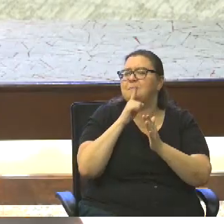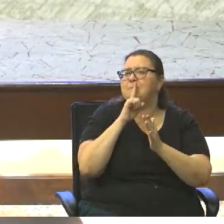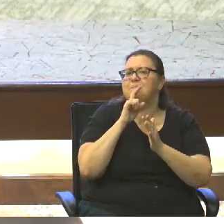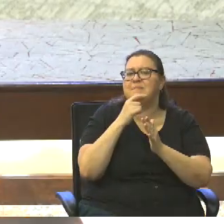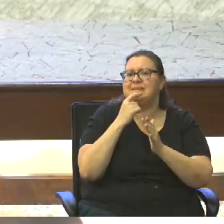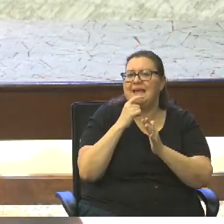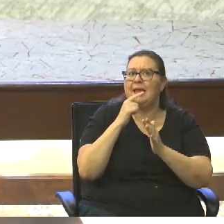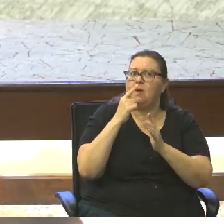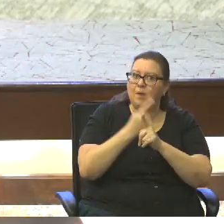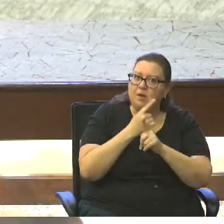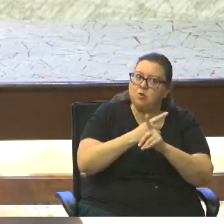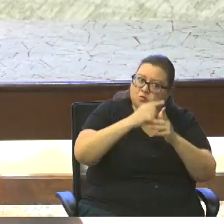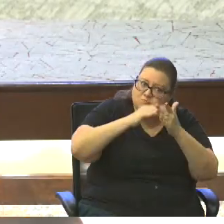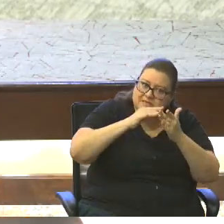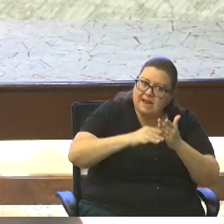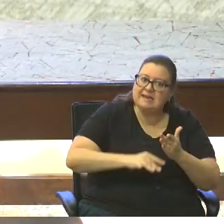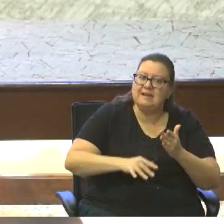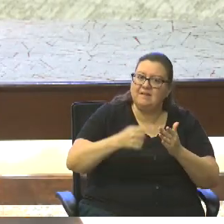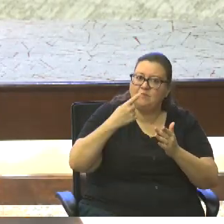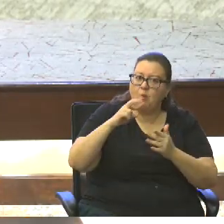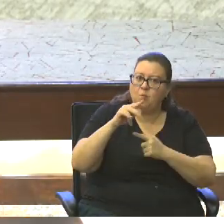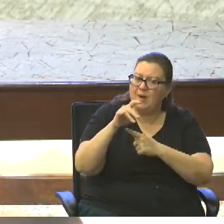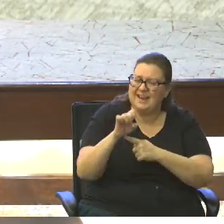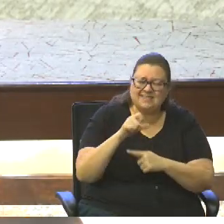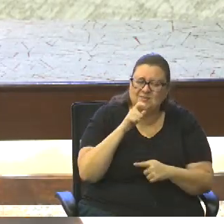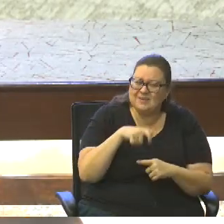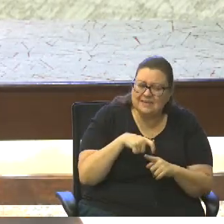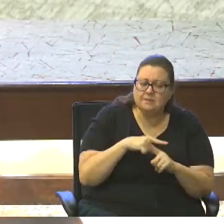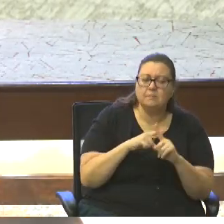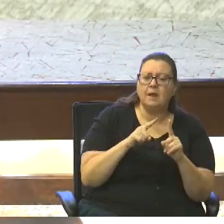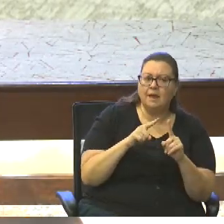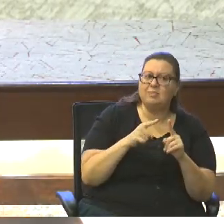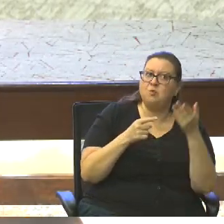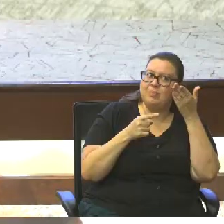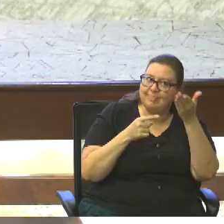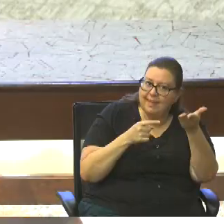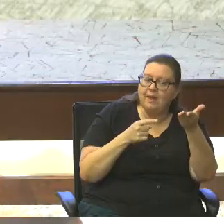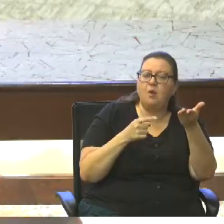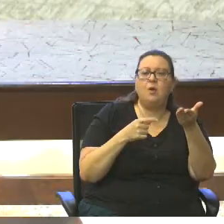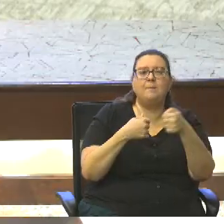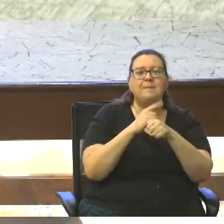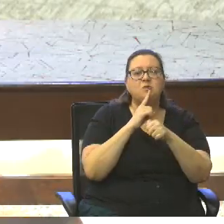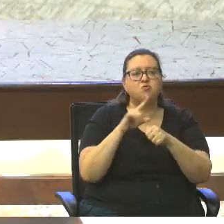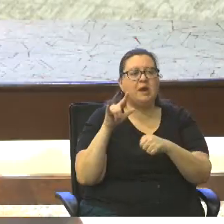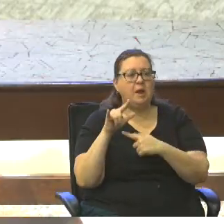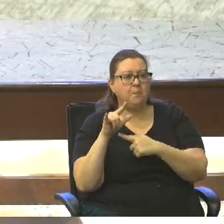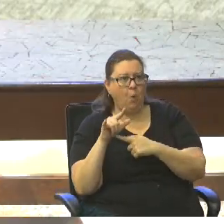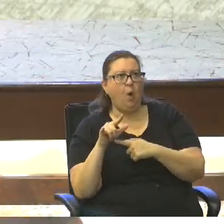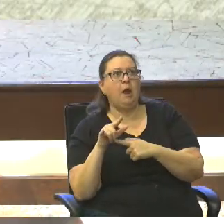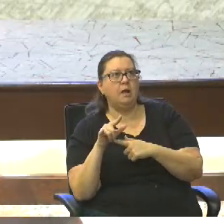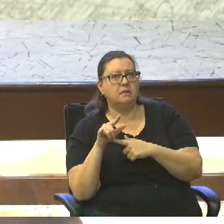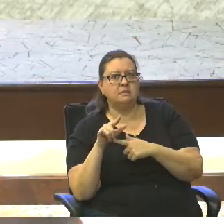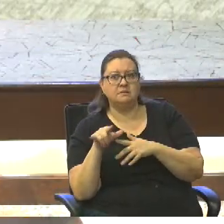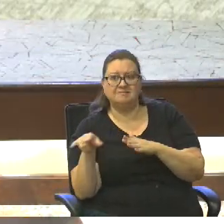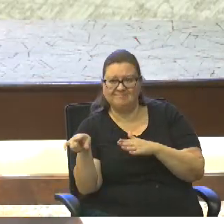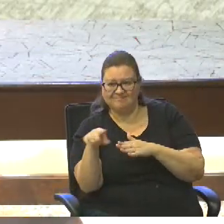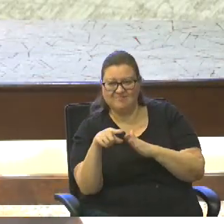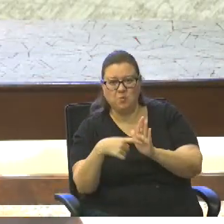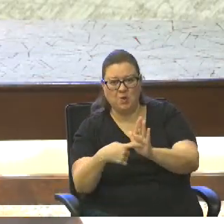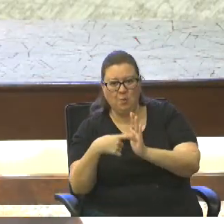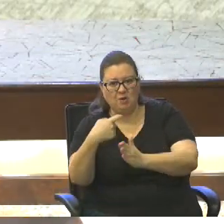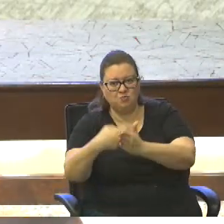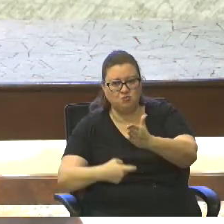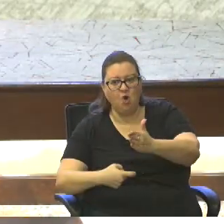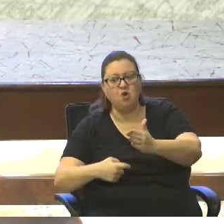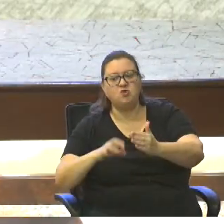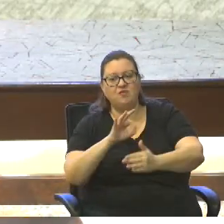regular study. The FAA requirements are there to ensure that airports are required to charge